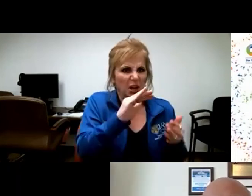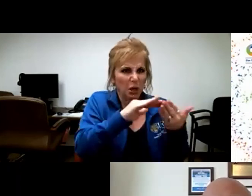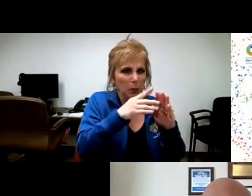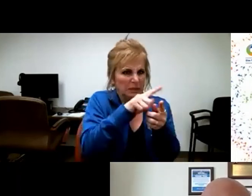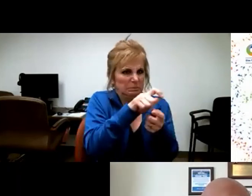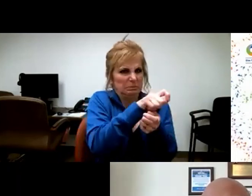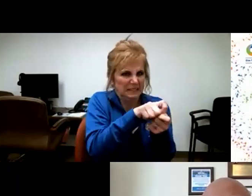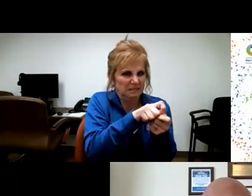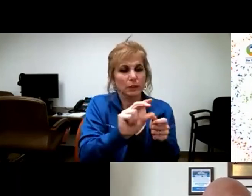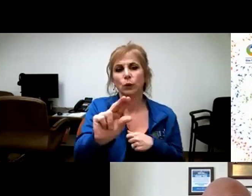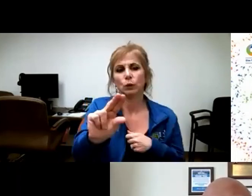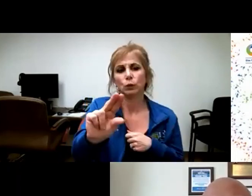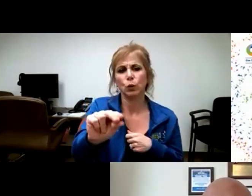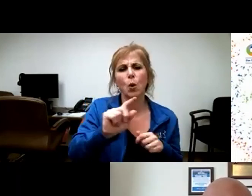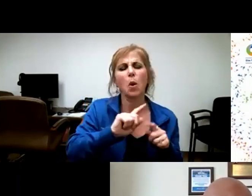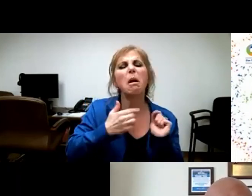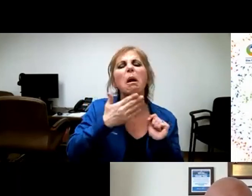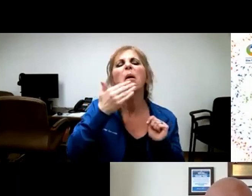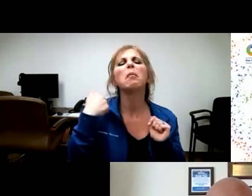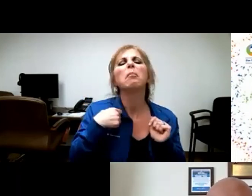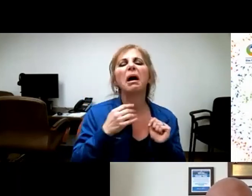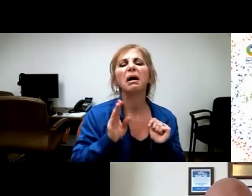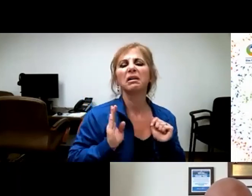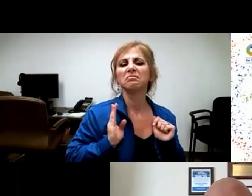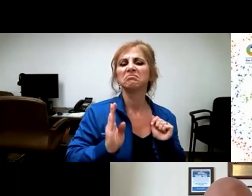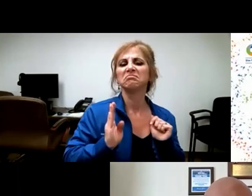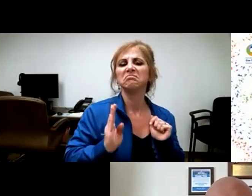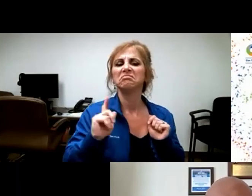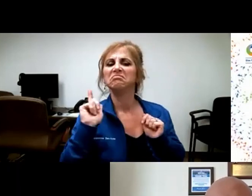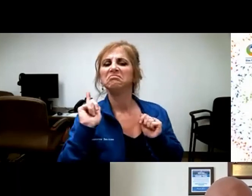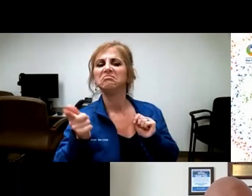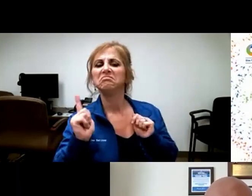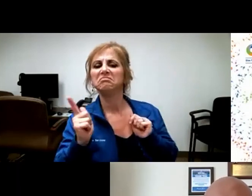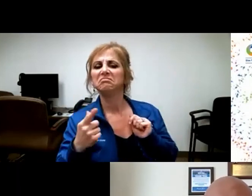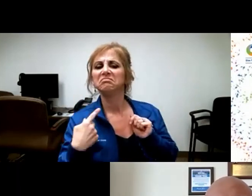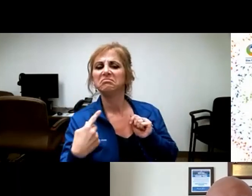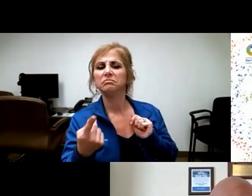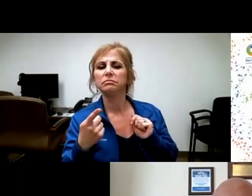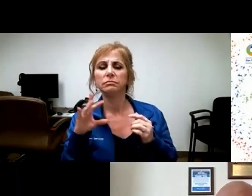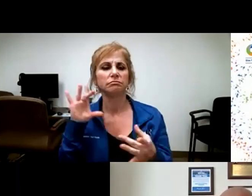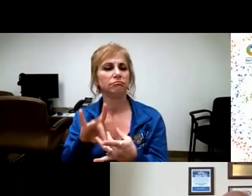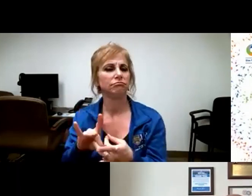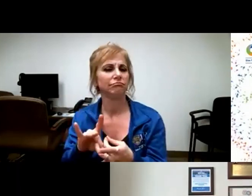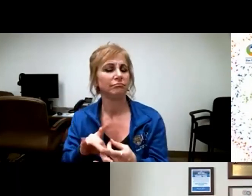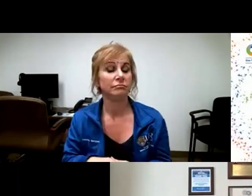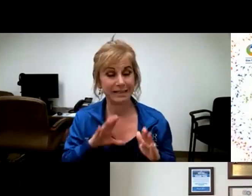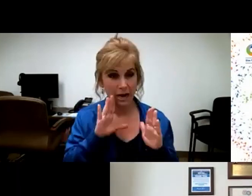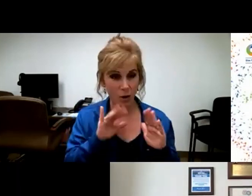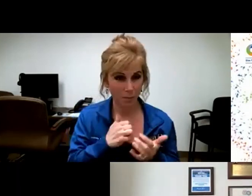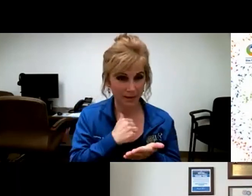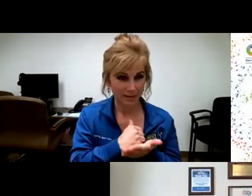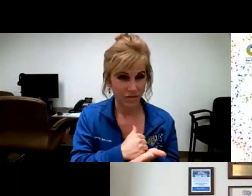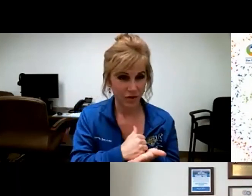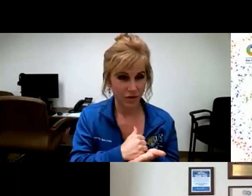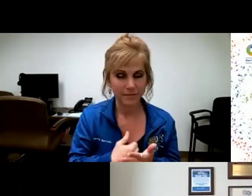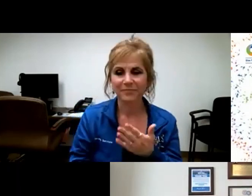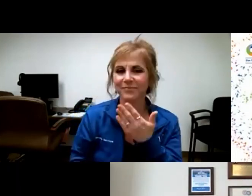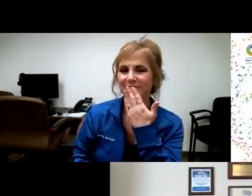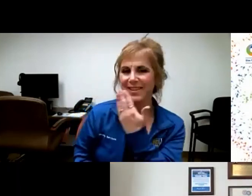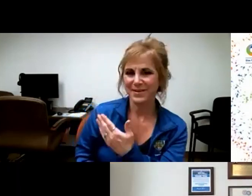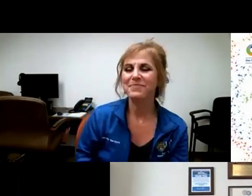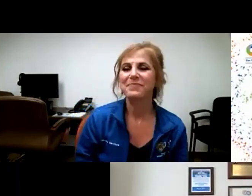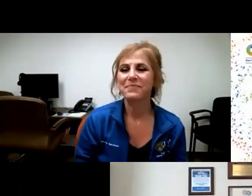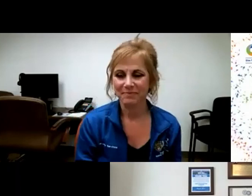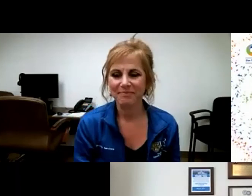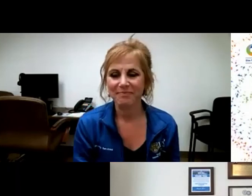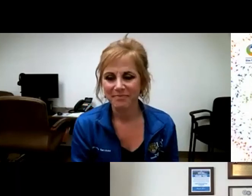definitely talk with you offline and get you to the place you want. Hope that helps. Thank you. I have a question